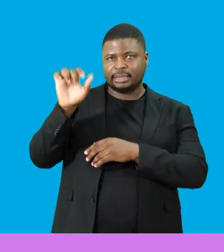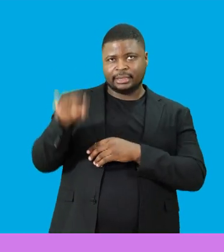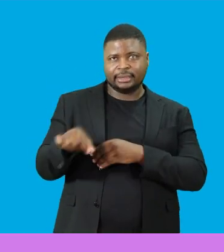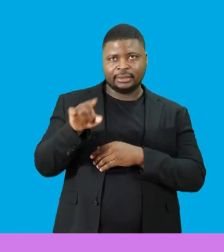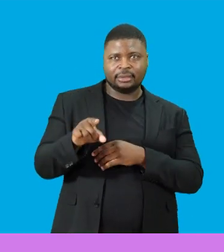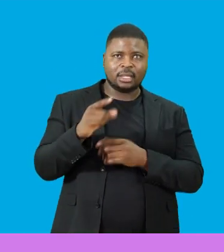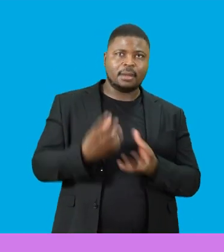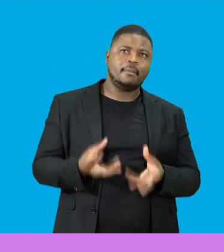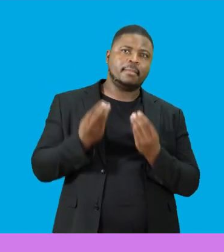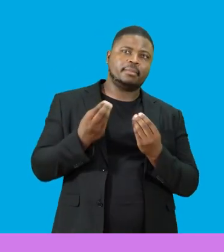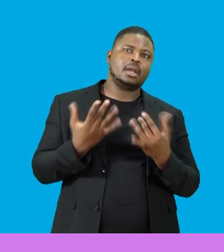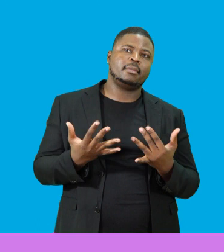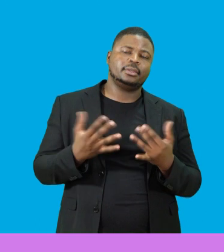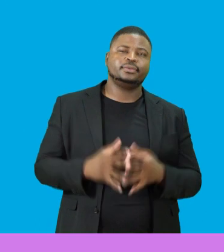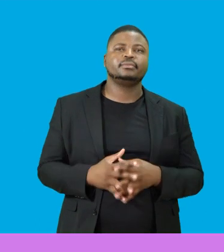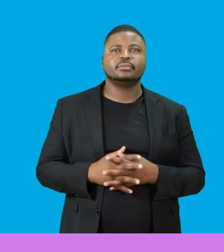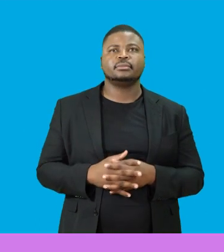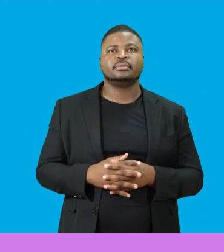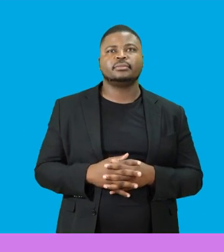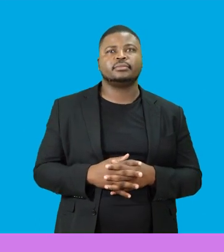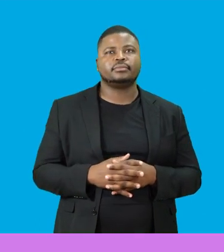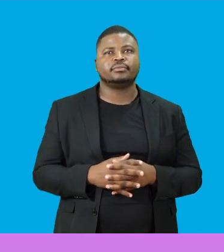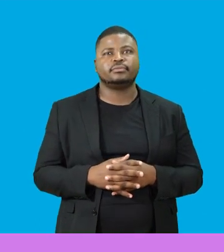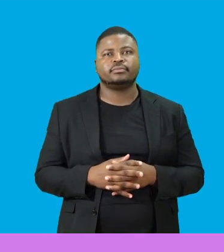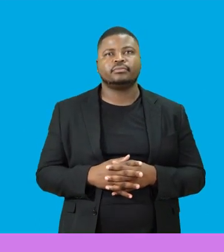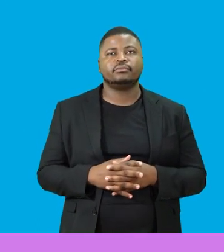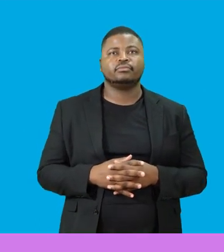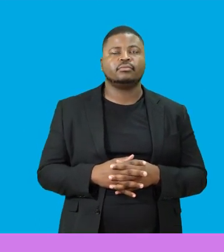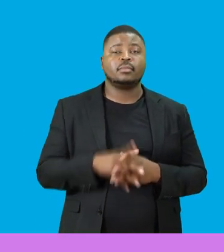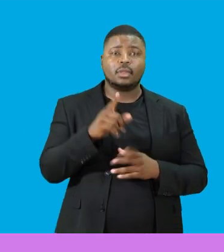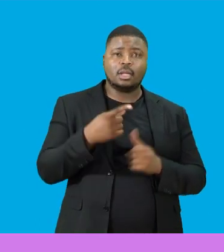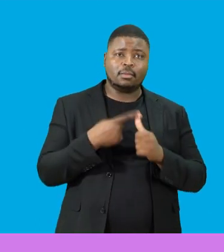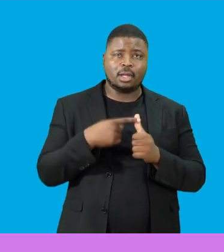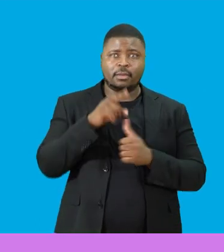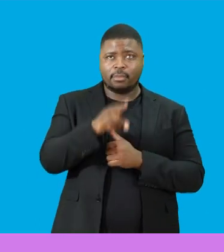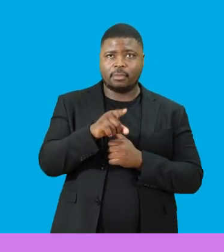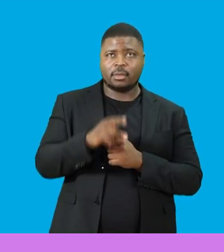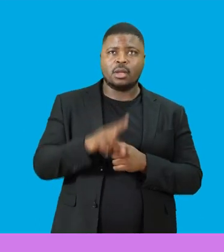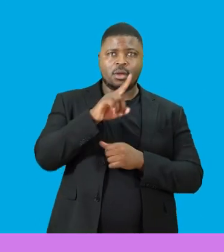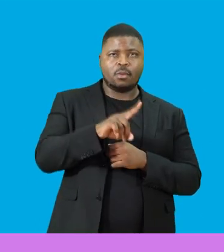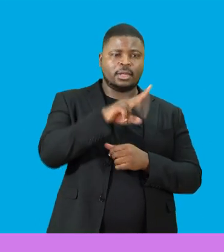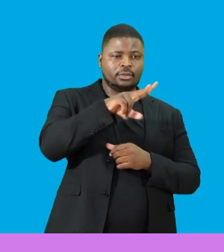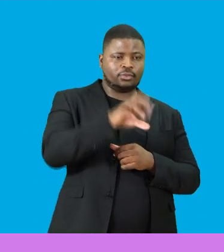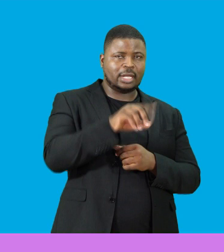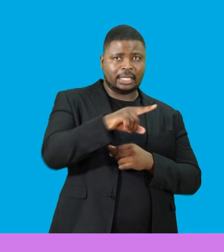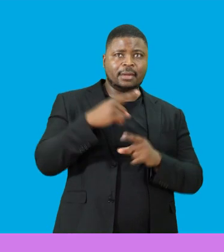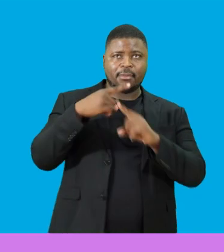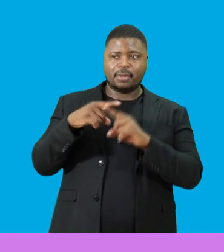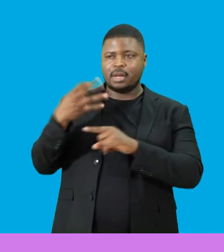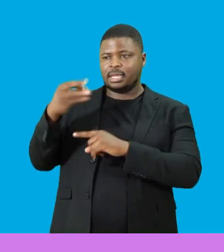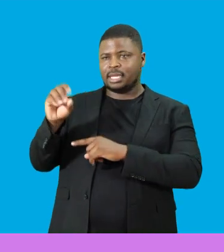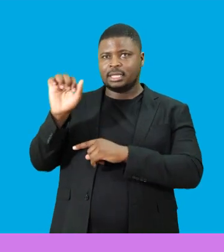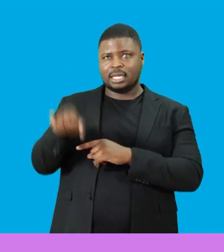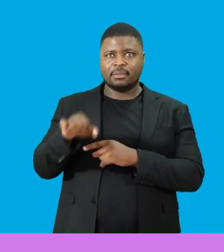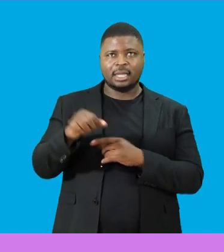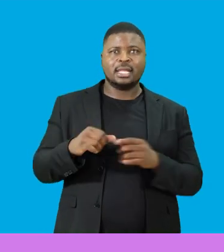30. Then what do we get for taxi A? Let's punch our calculators. 120 times 30, what